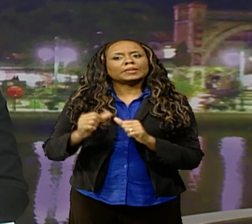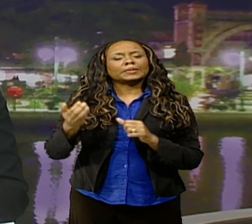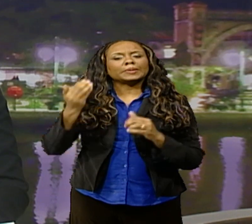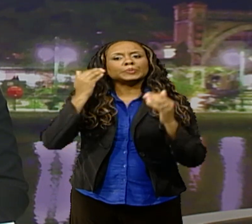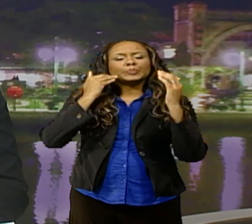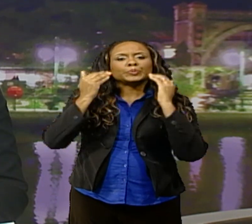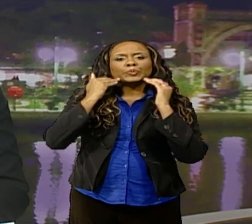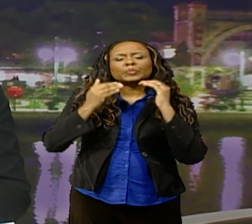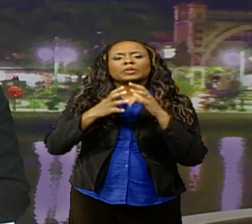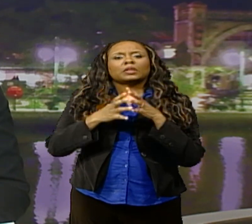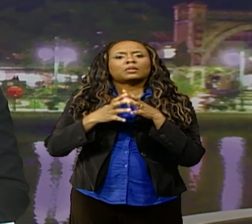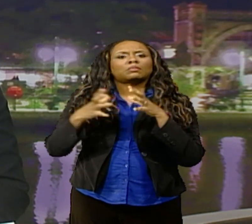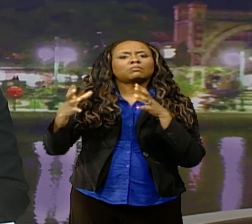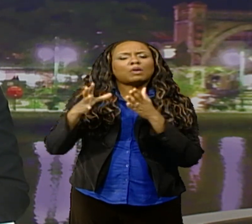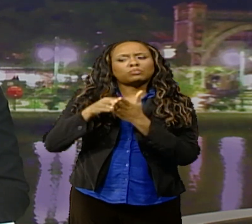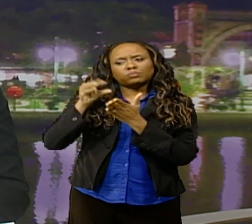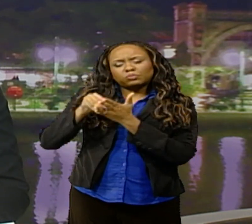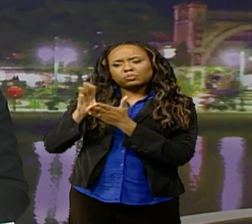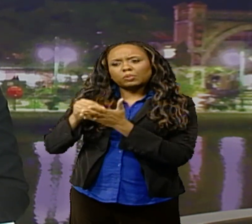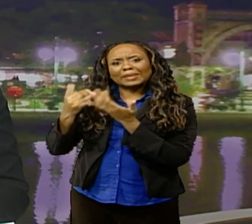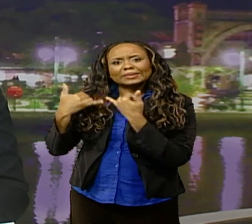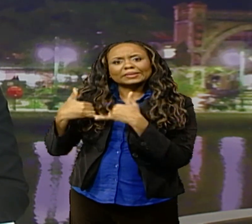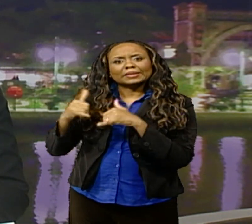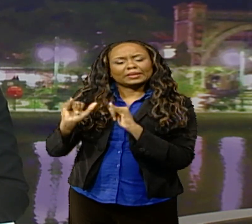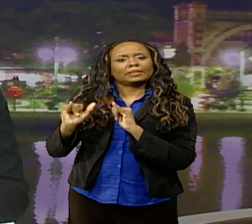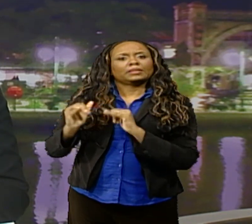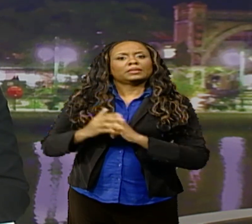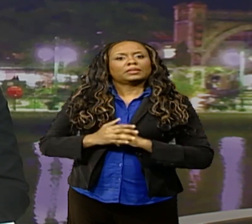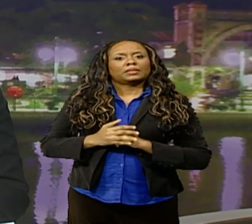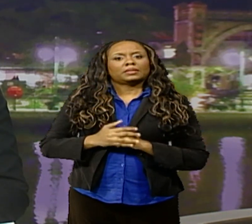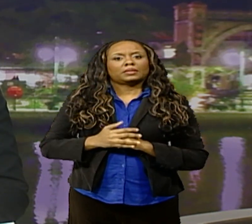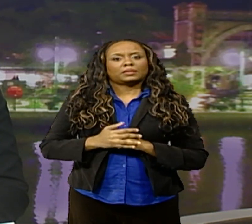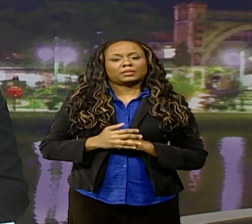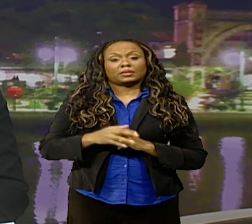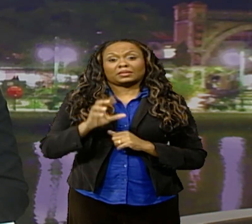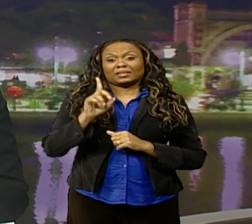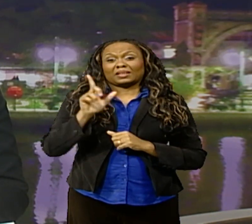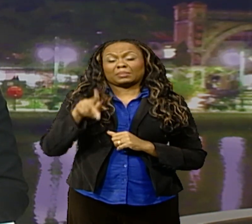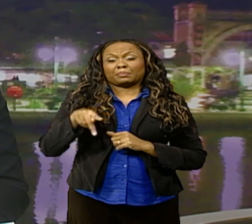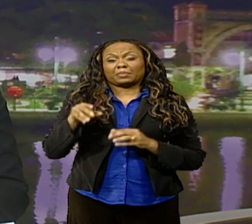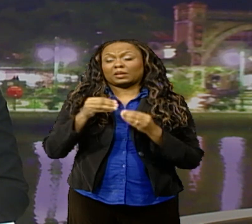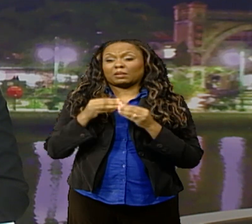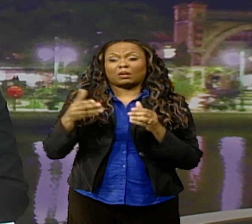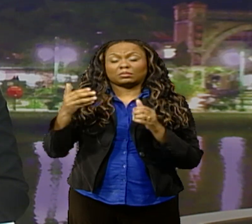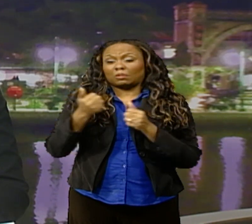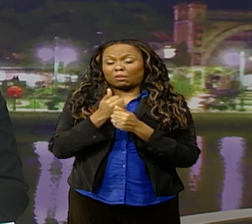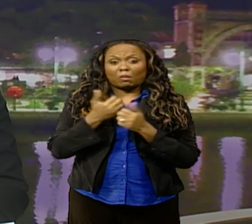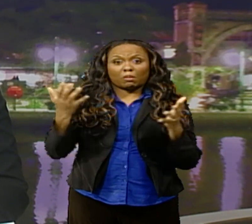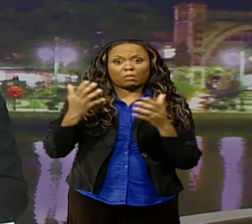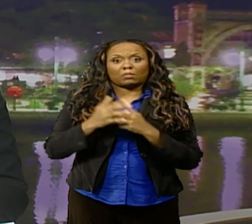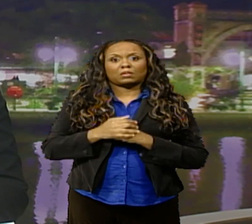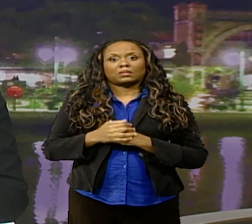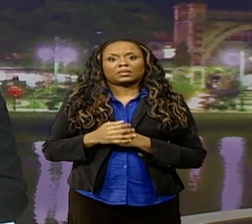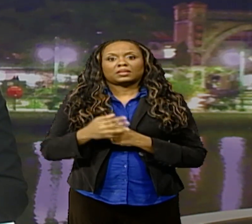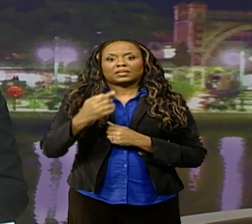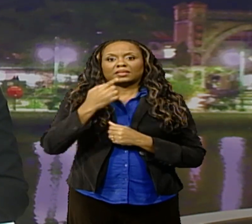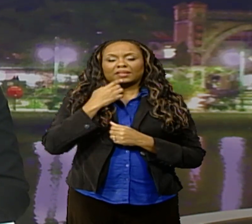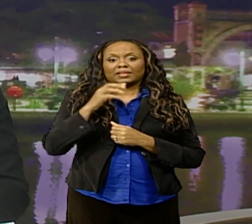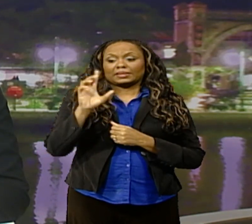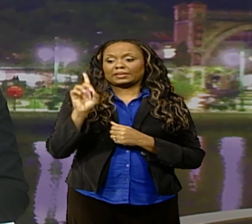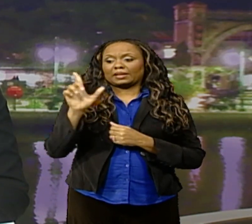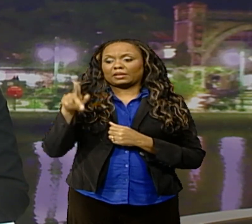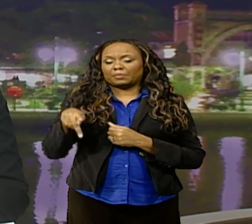crushing 30-0 defeat in the May 24th general election. Ms. de Pisa admits there was a disconnect between the DLP and